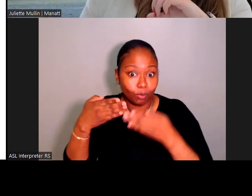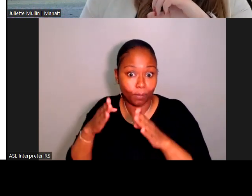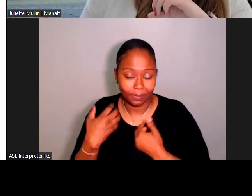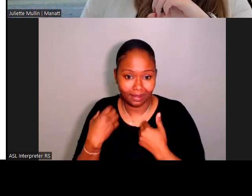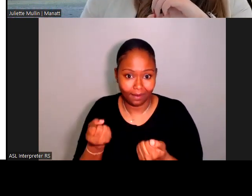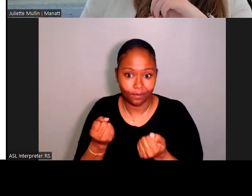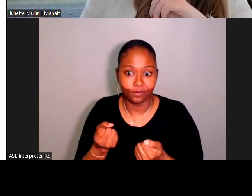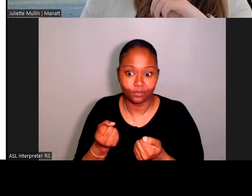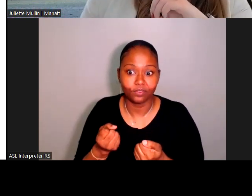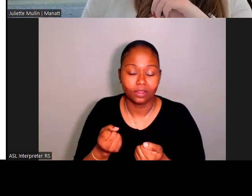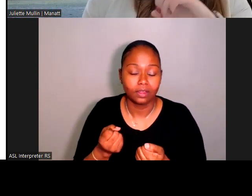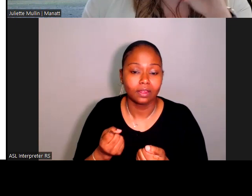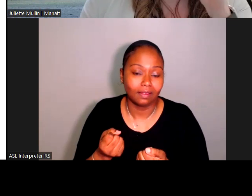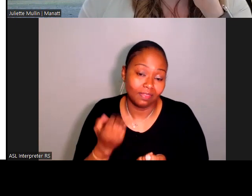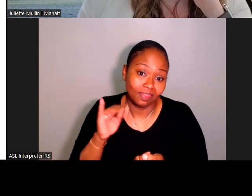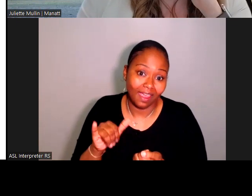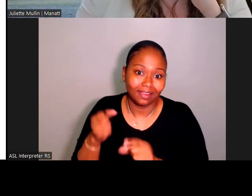may impact visitation in any way.